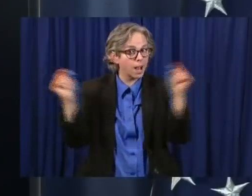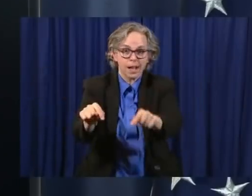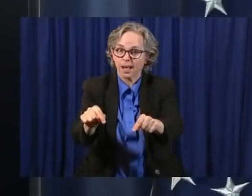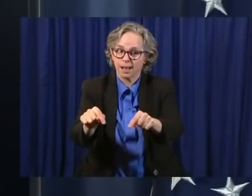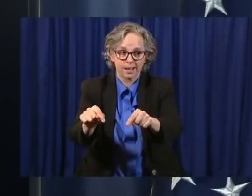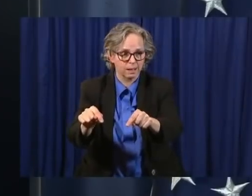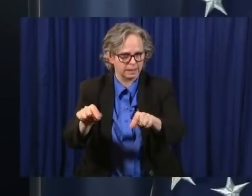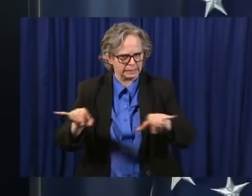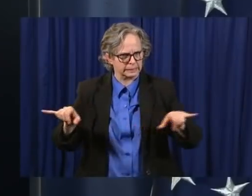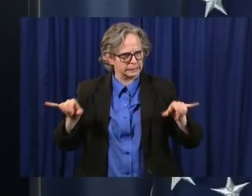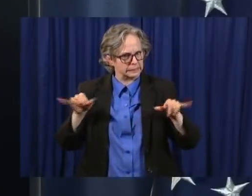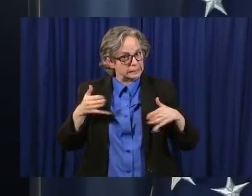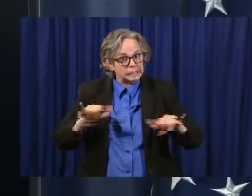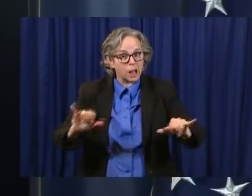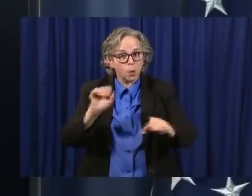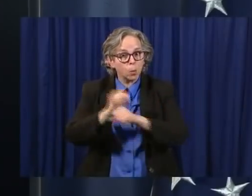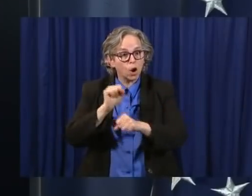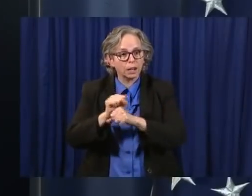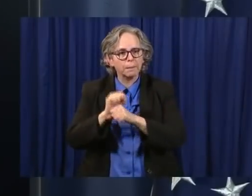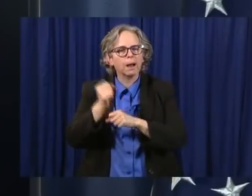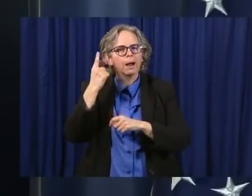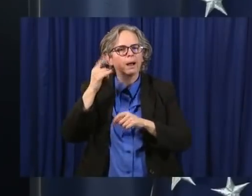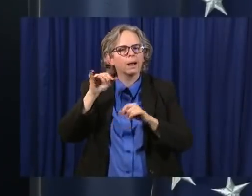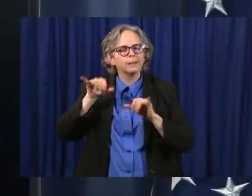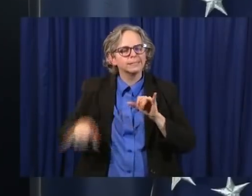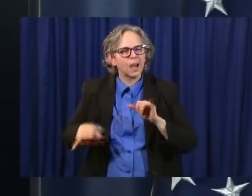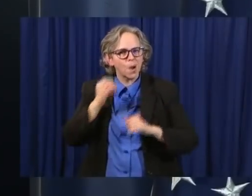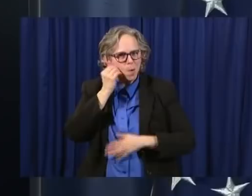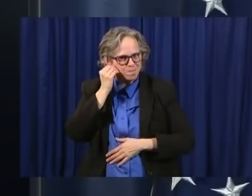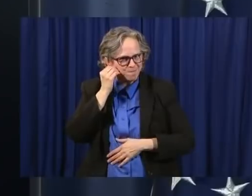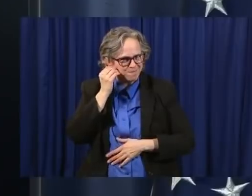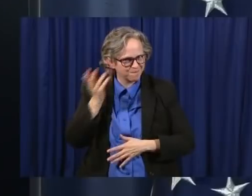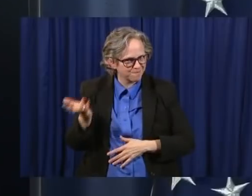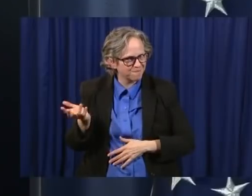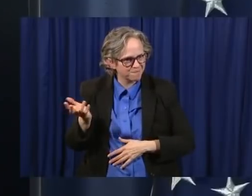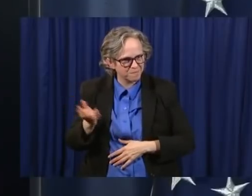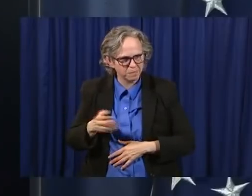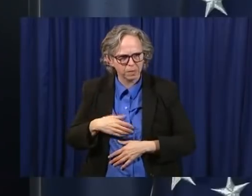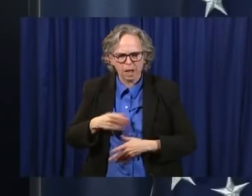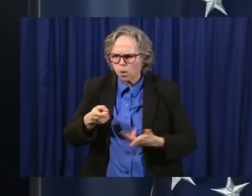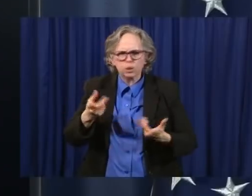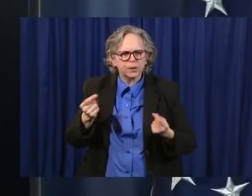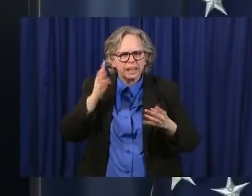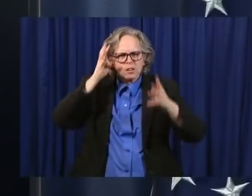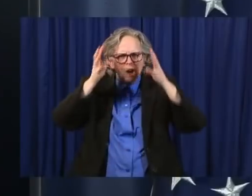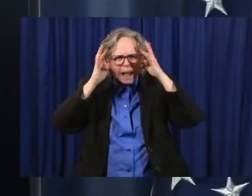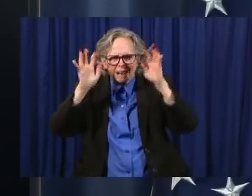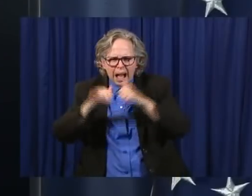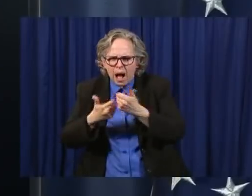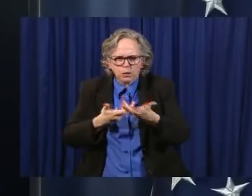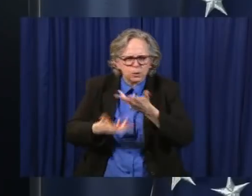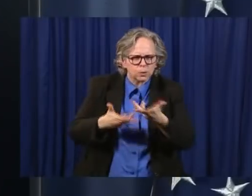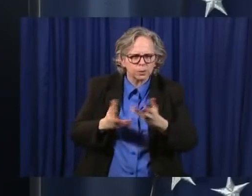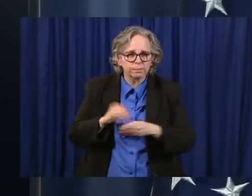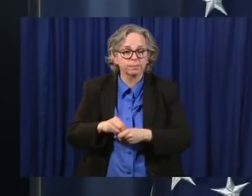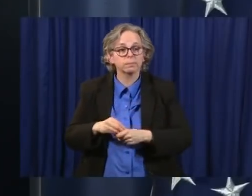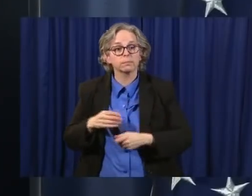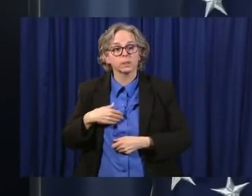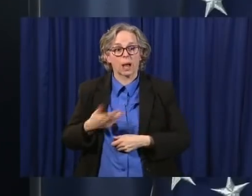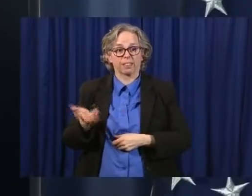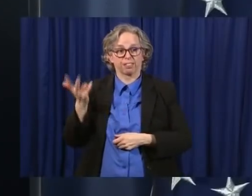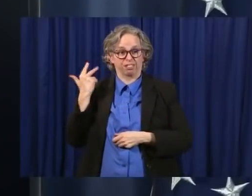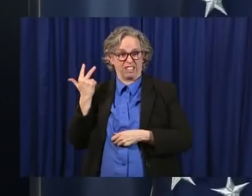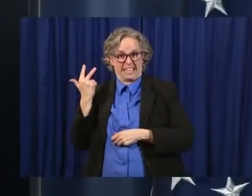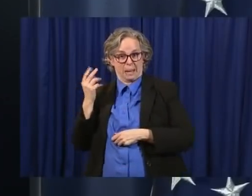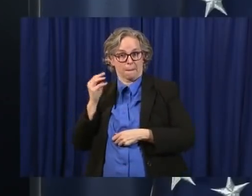and they're working hard, but they're home and they're doing it long distance and they're being creative. We switched from having 3 meals a day to